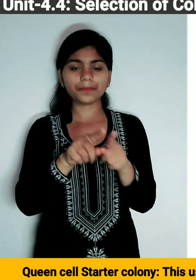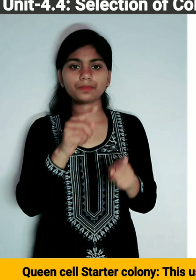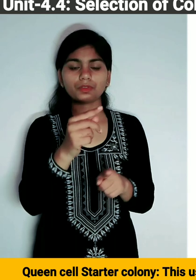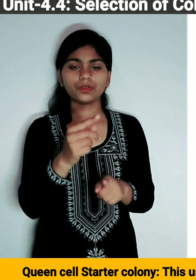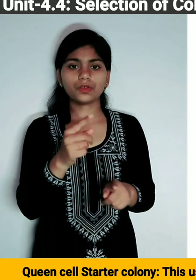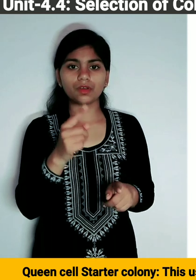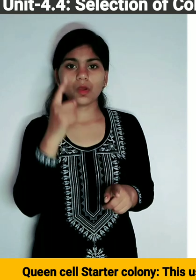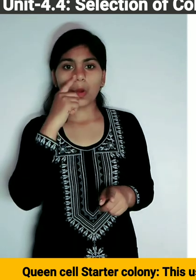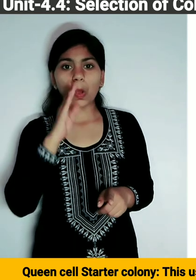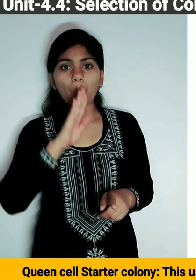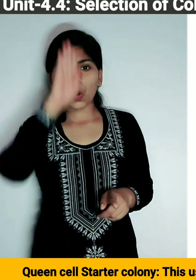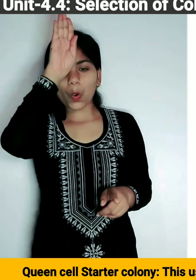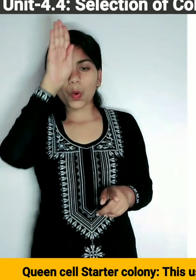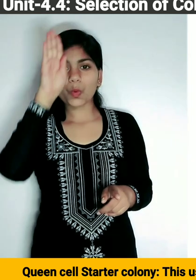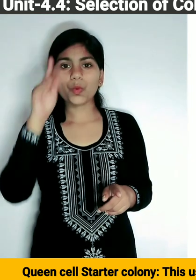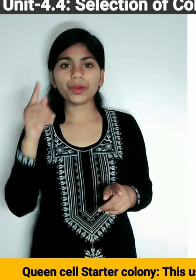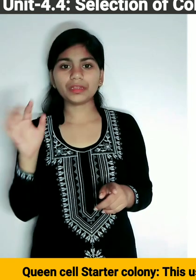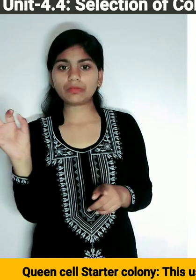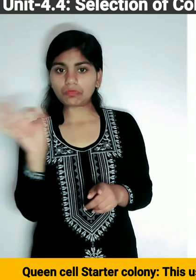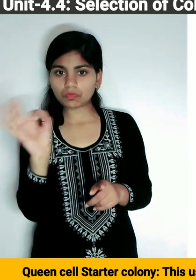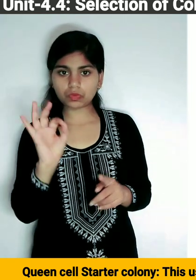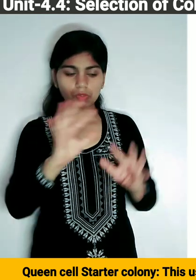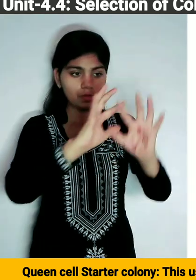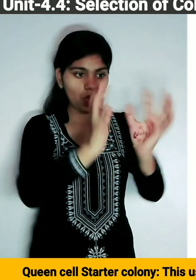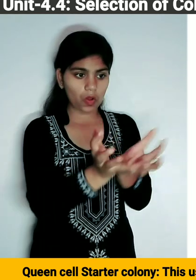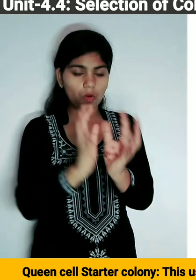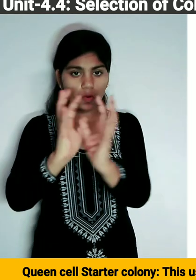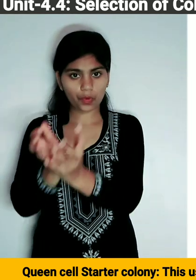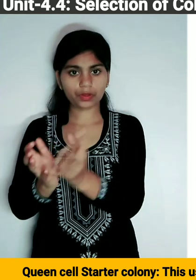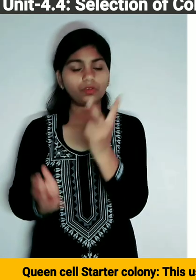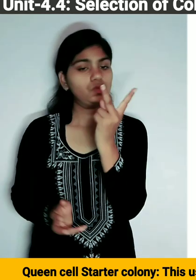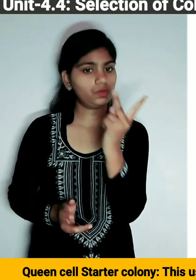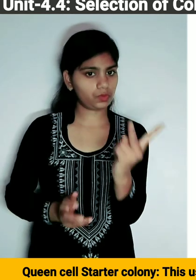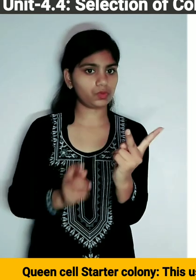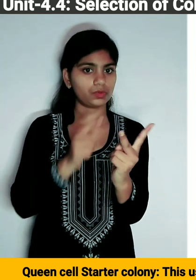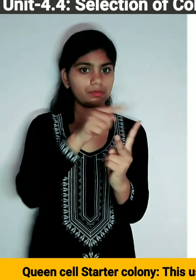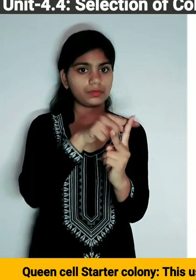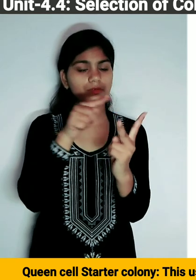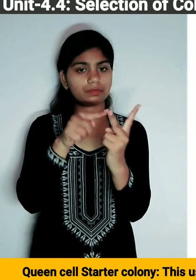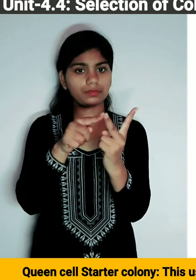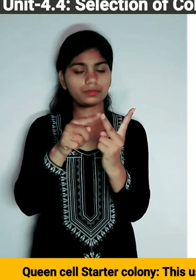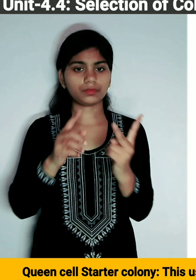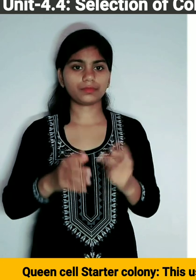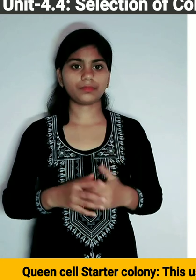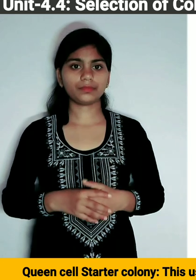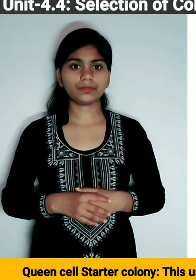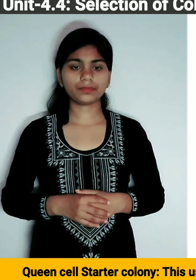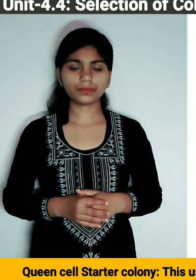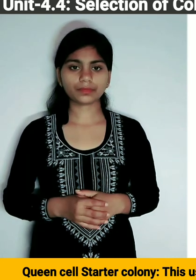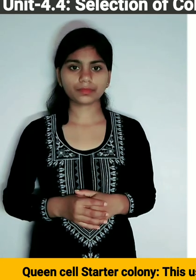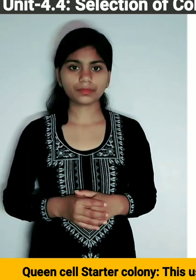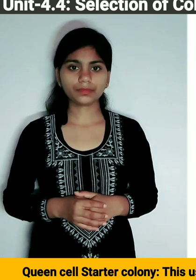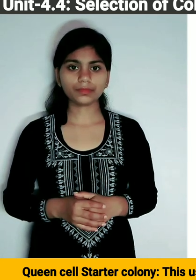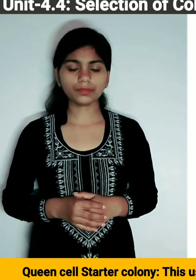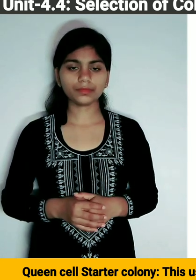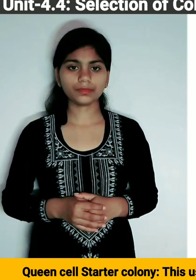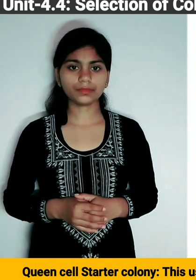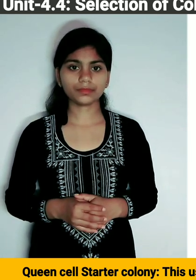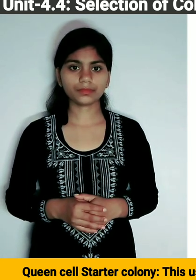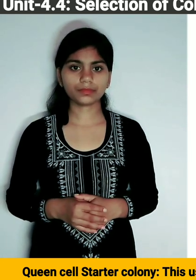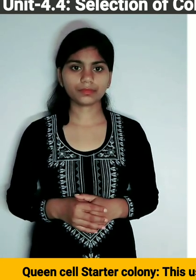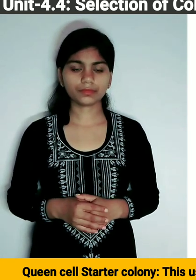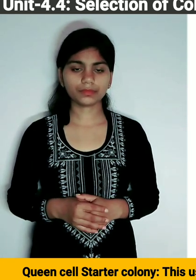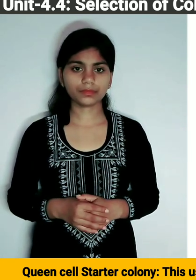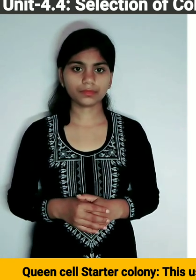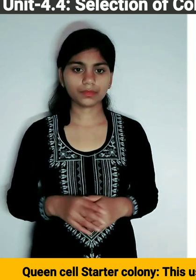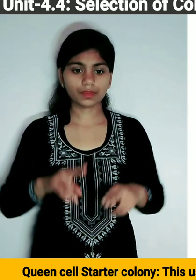be prepared by uniting 2 queenless colonies with the provision of